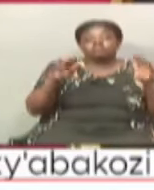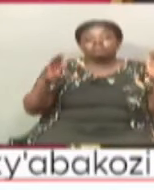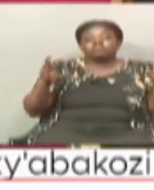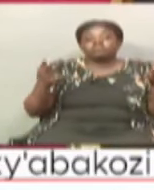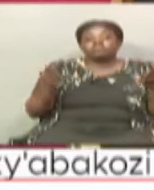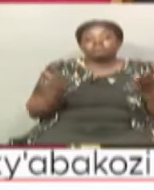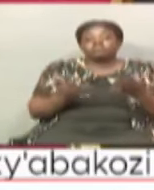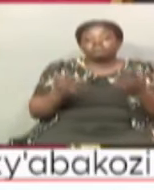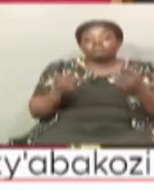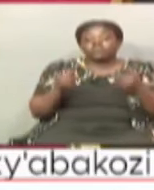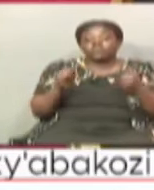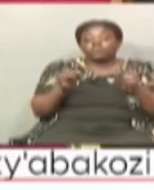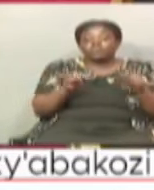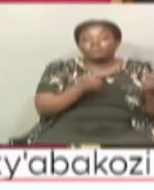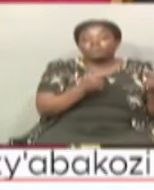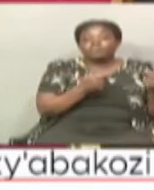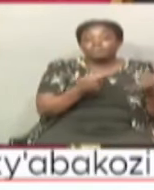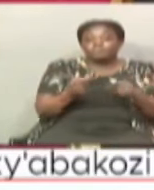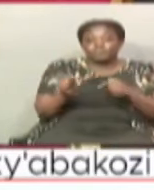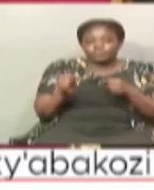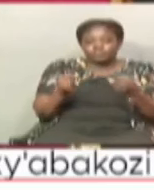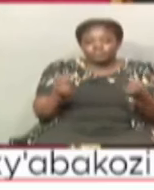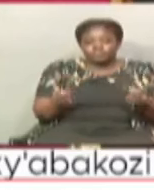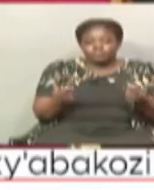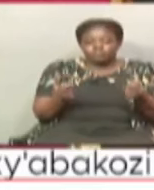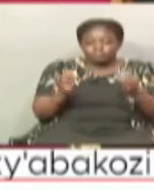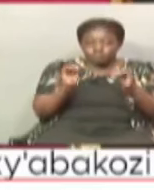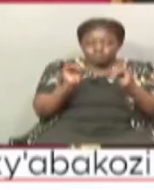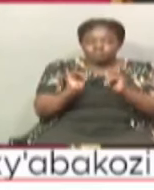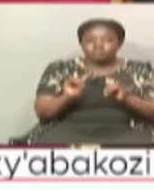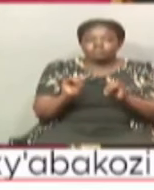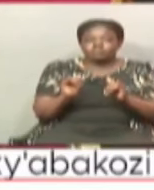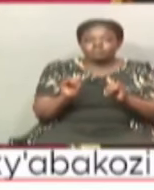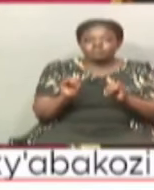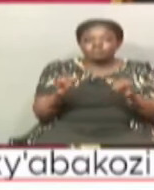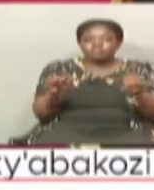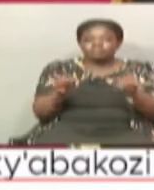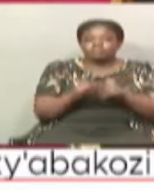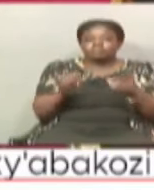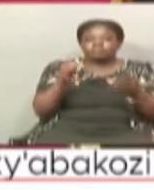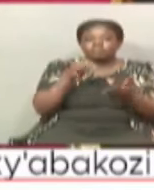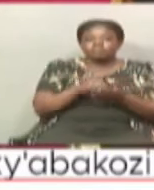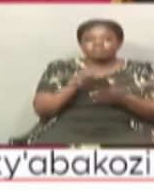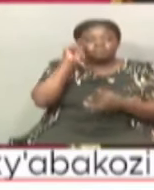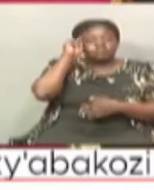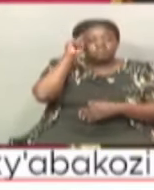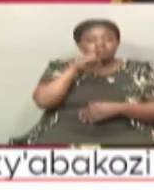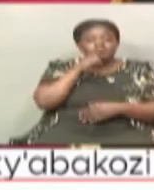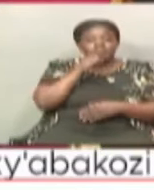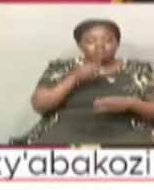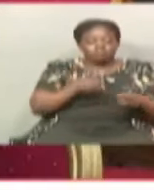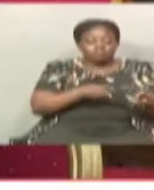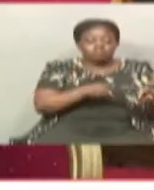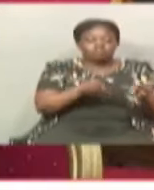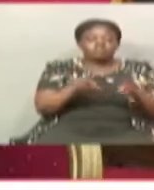those allegations be sustained even to a common thinking man on the street?